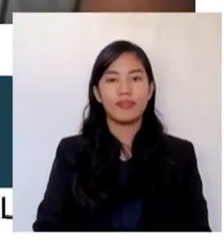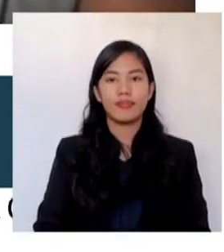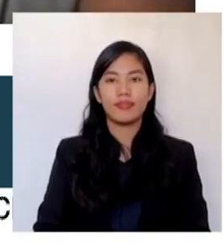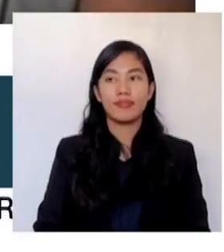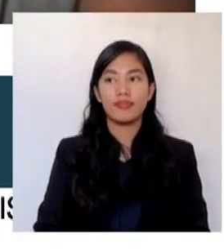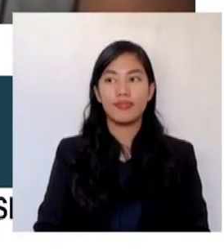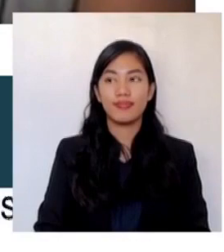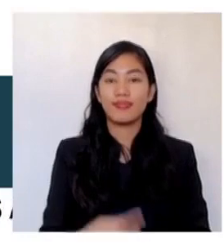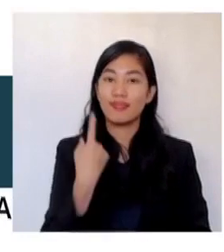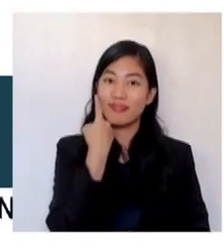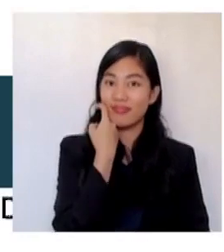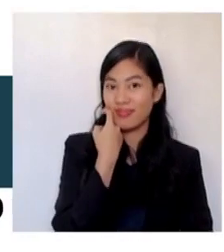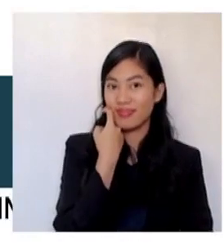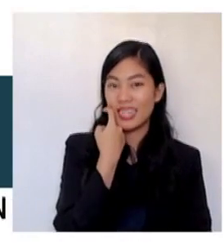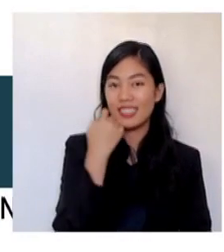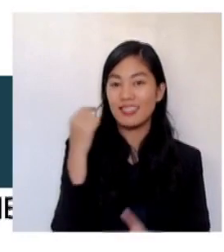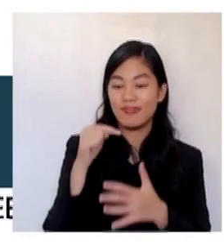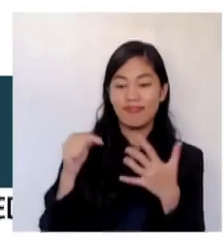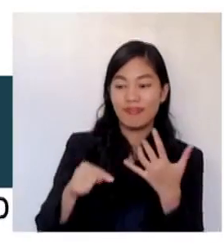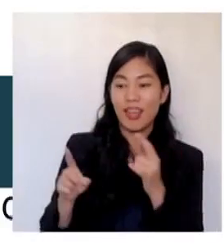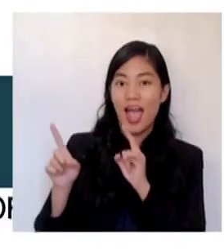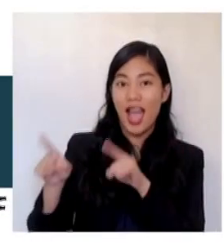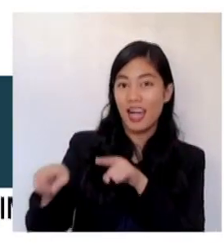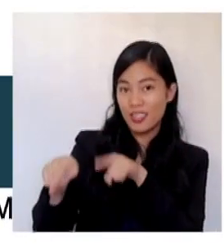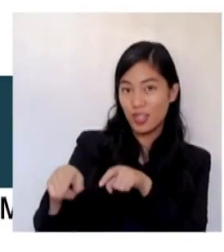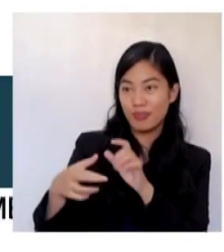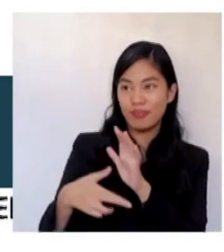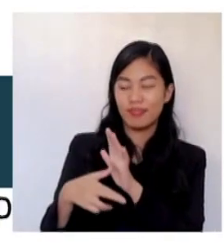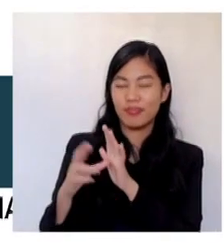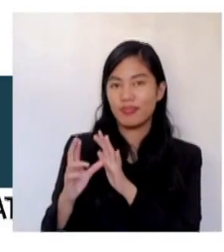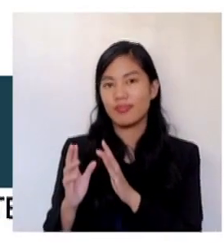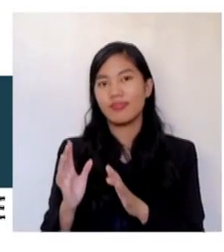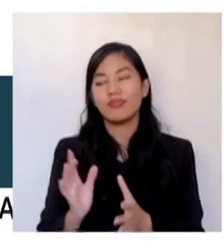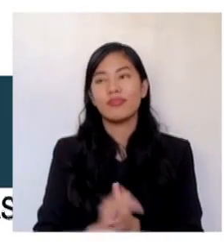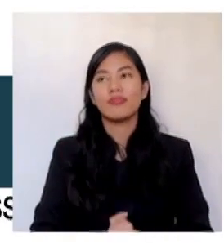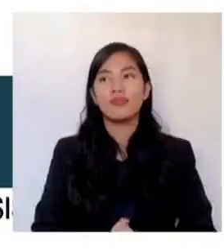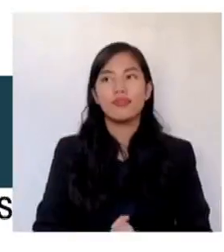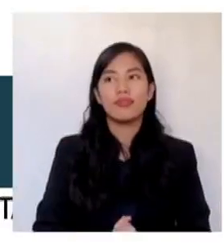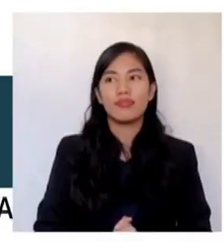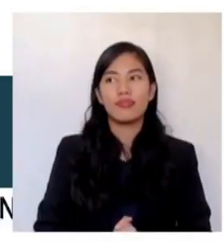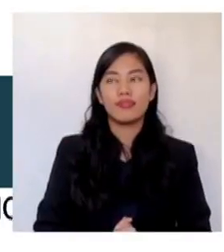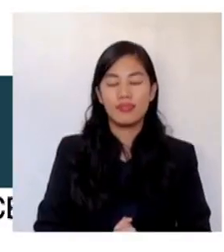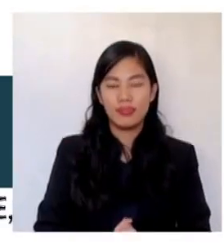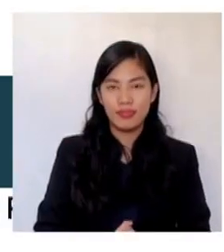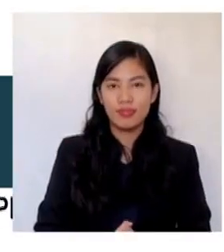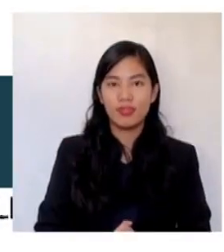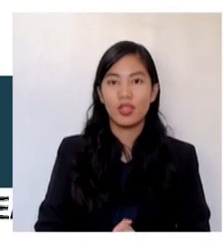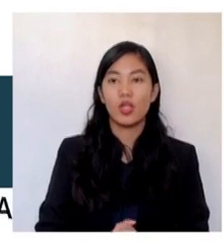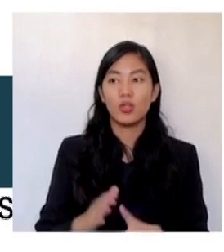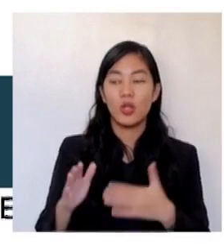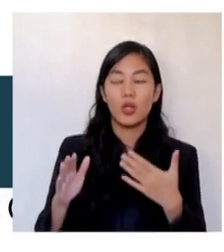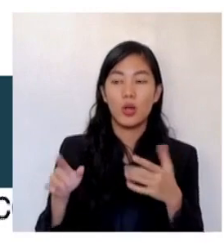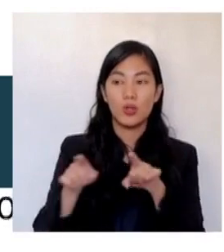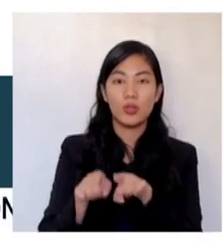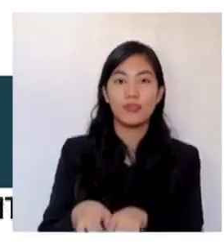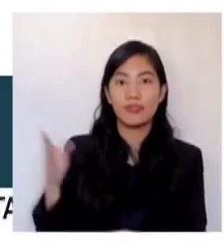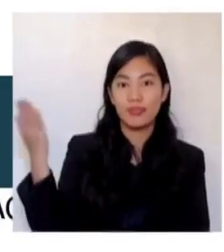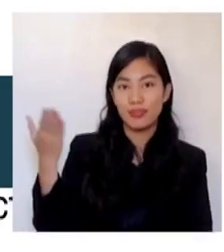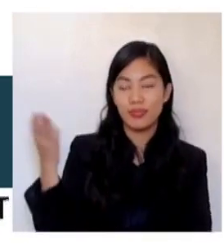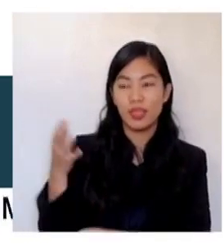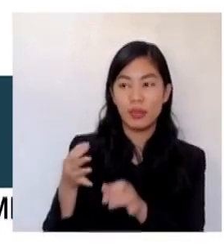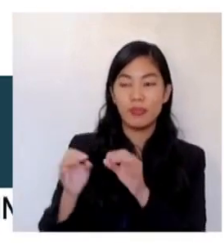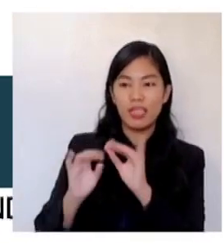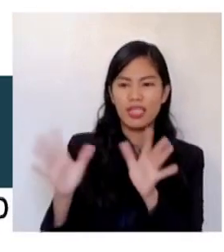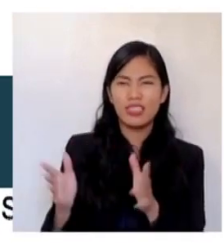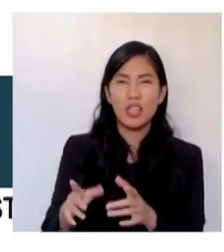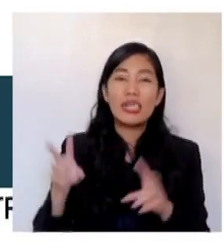and based on the way he explained, no, alam mo kasi minsan when you speak of communication, it's